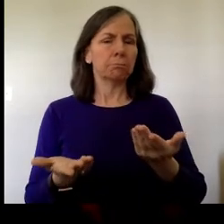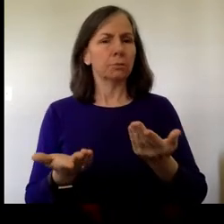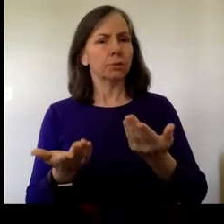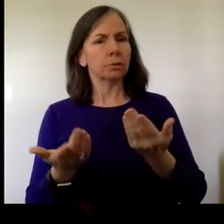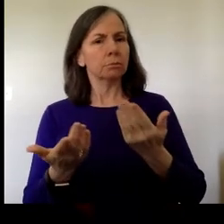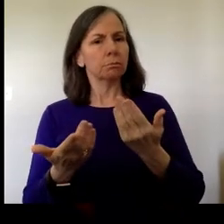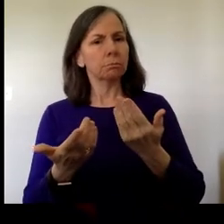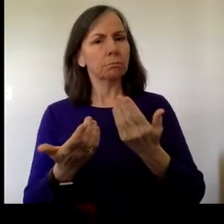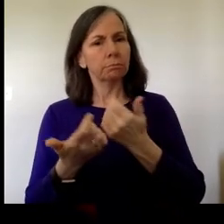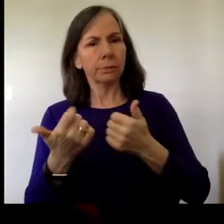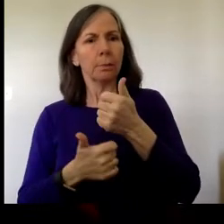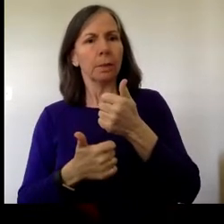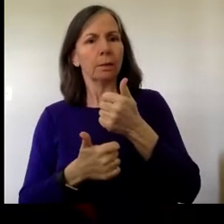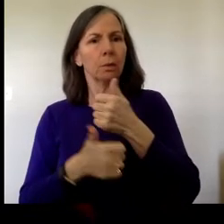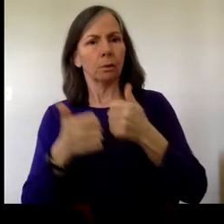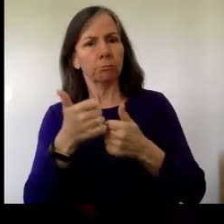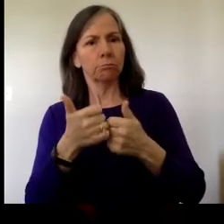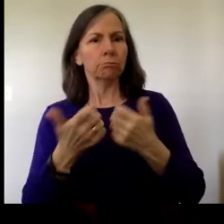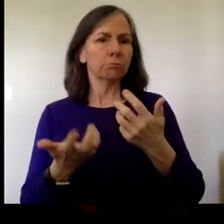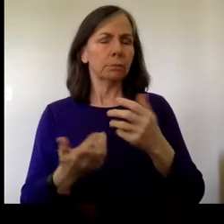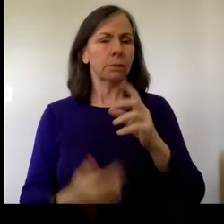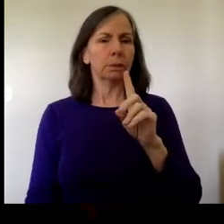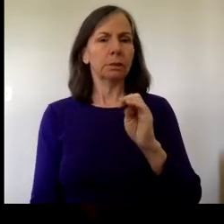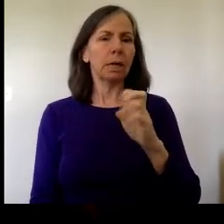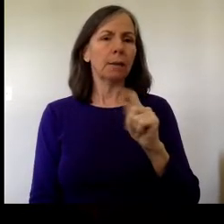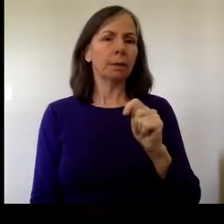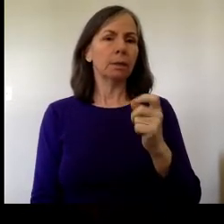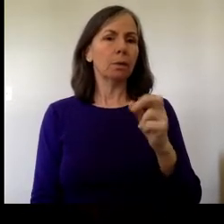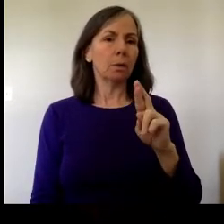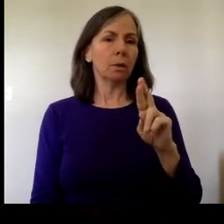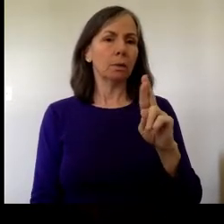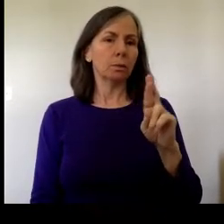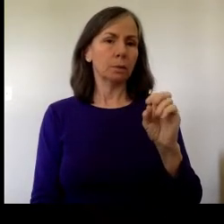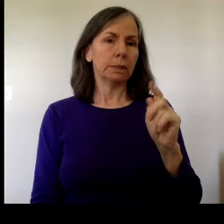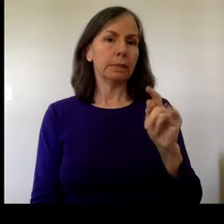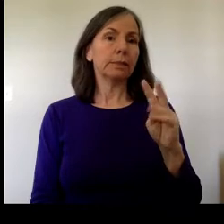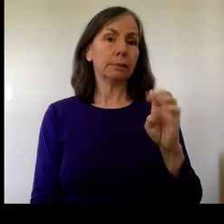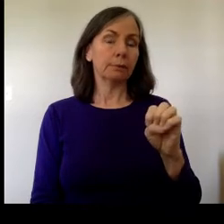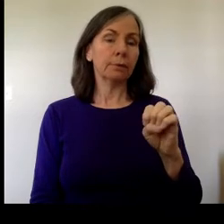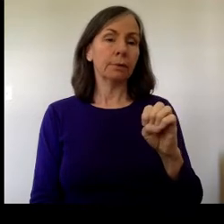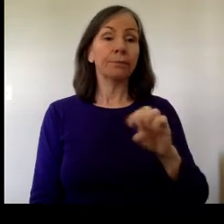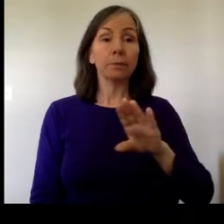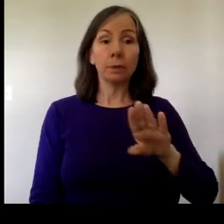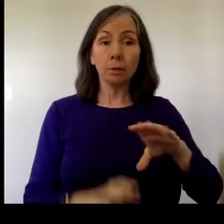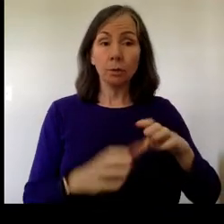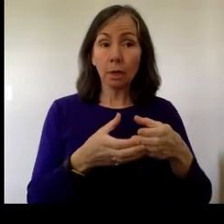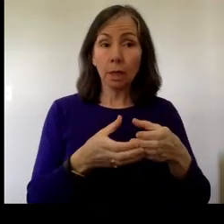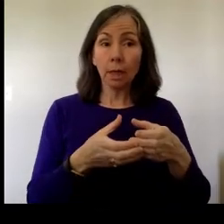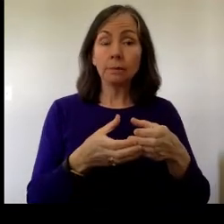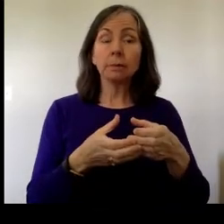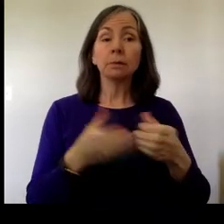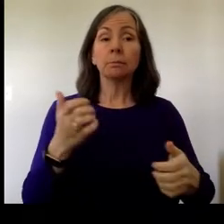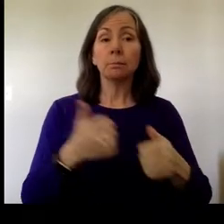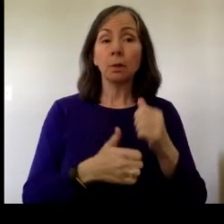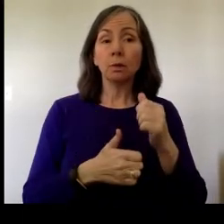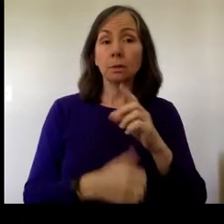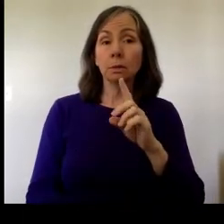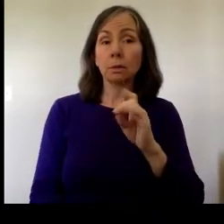just looks different. And then how about your classmates? Were most of them dominant for certain traits or recessive?